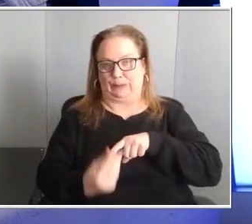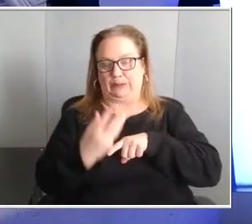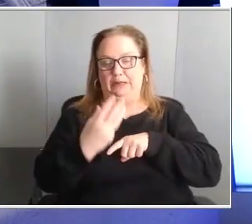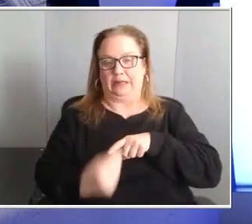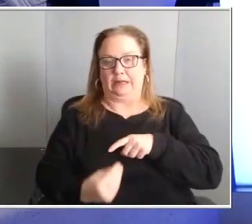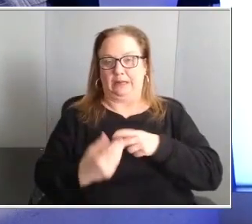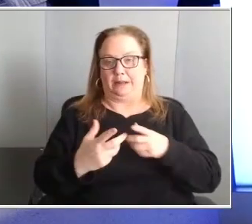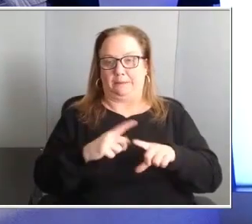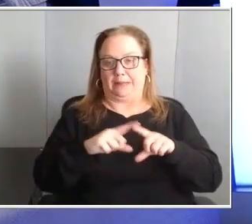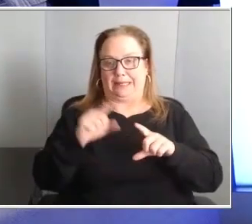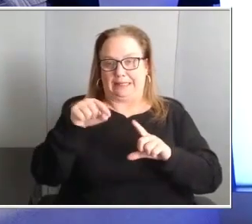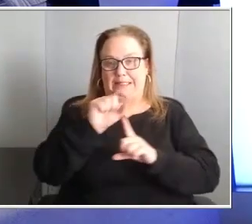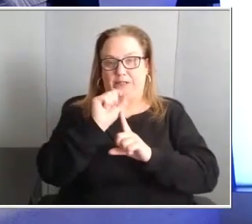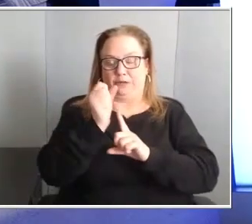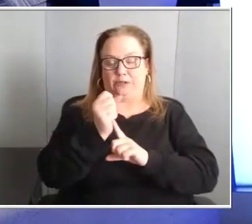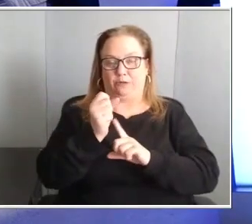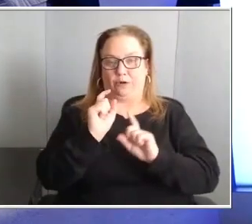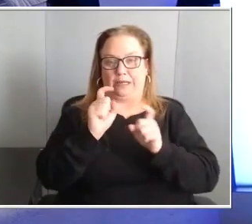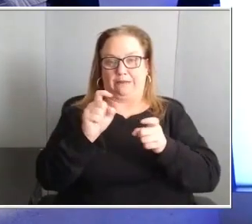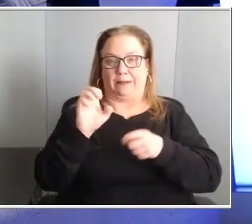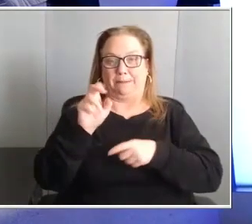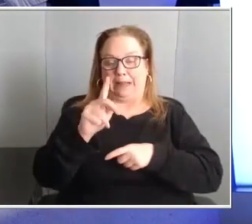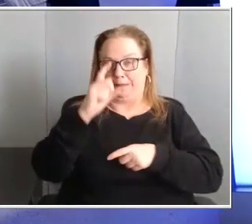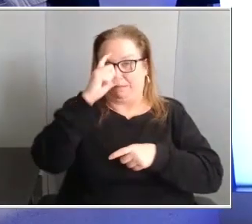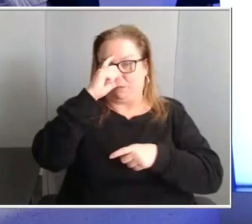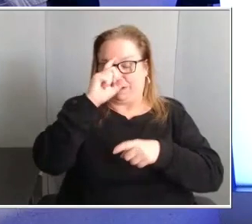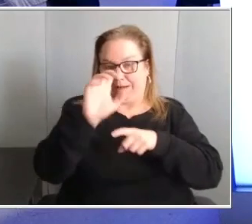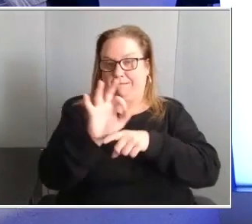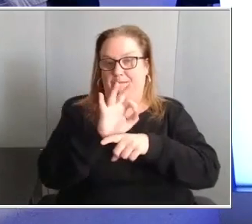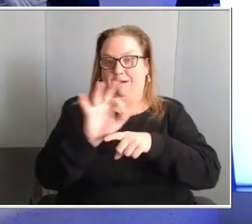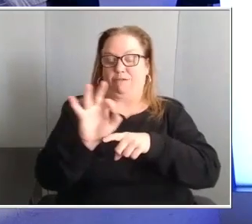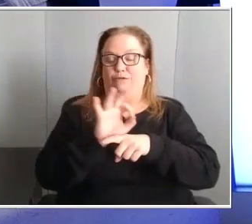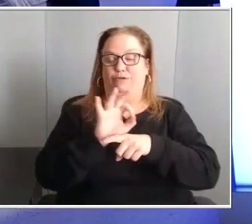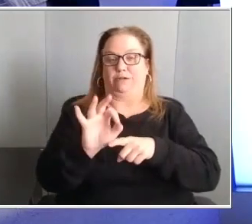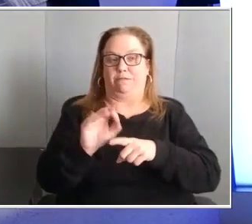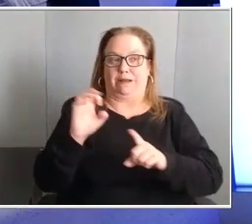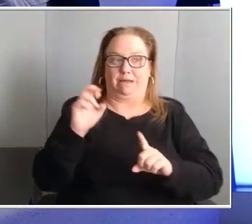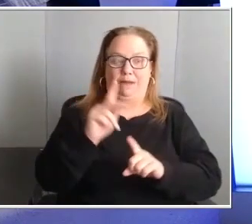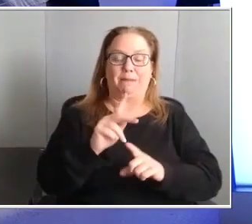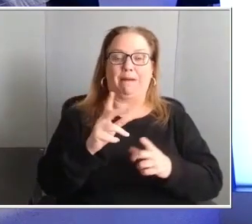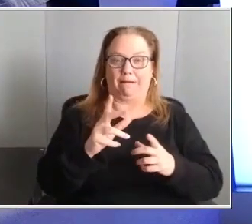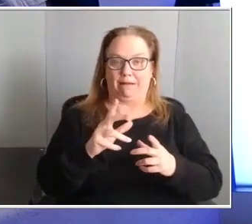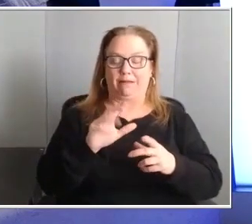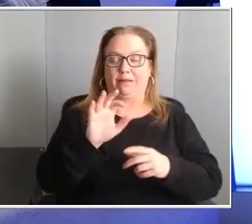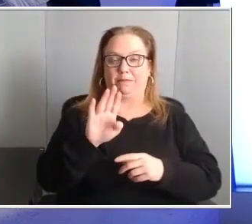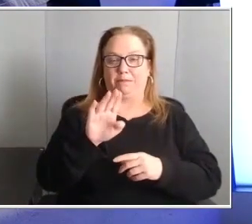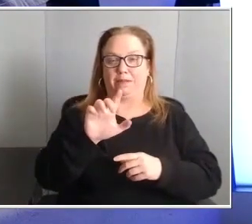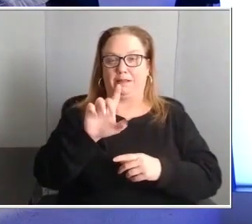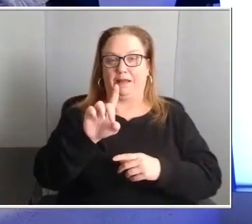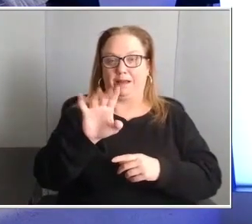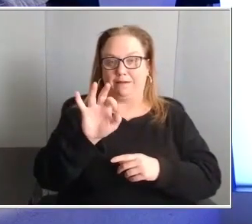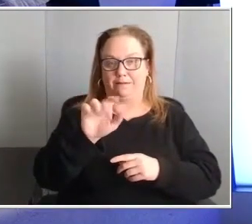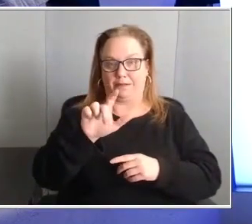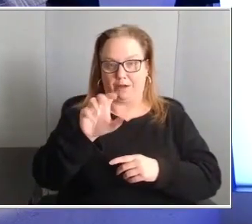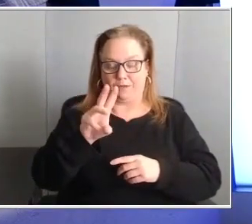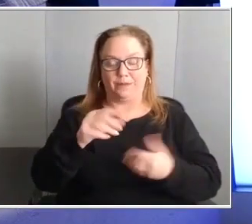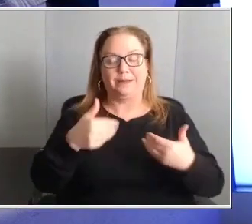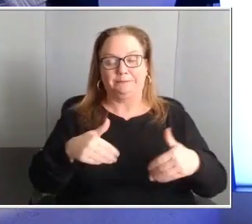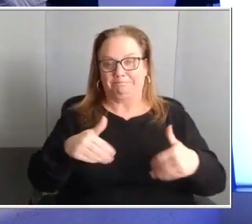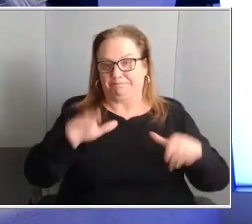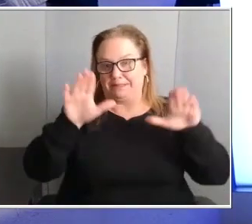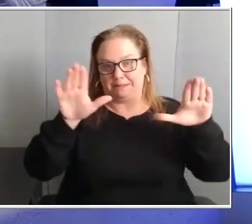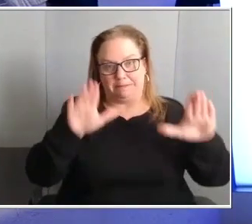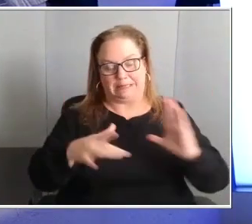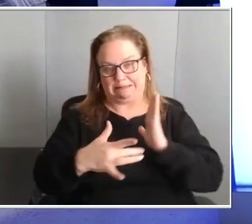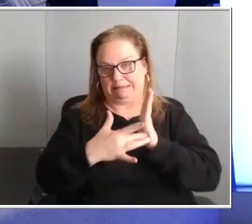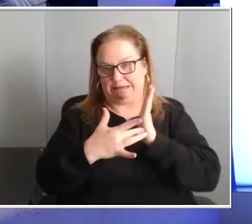in this case, we're restoring function by doing this. That's amazing. Yeah, it's amazing technology that we have at our fingertips these days.